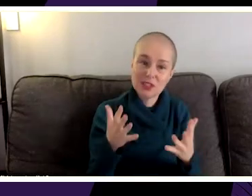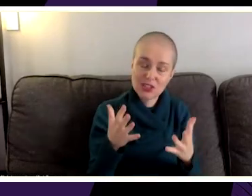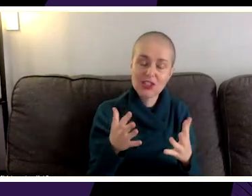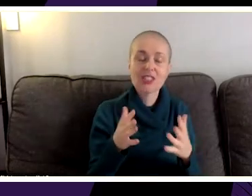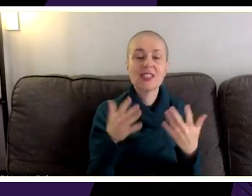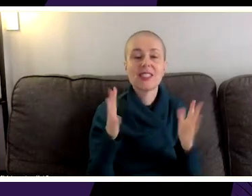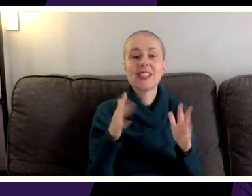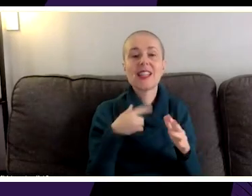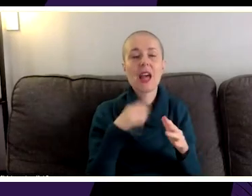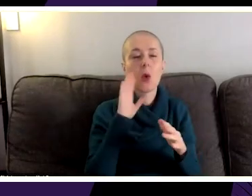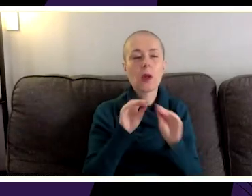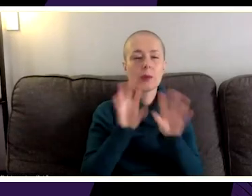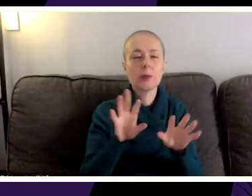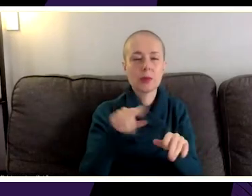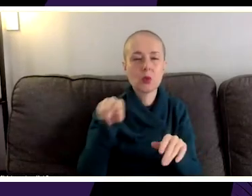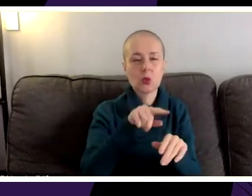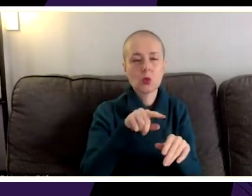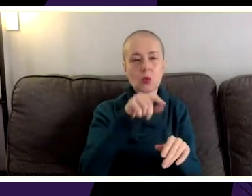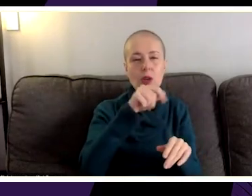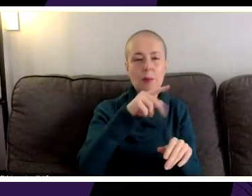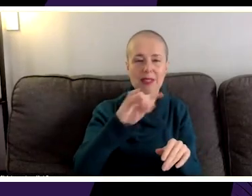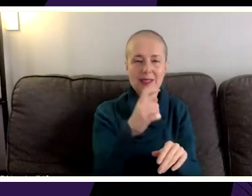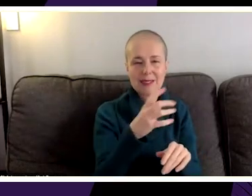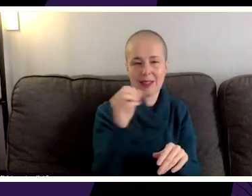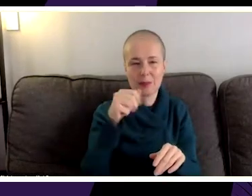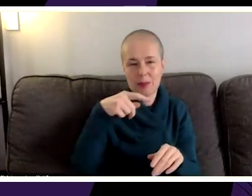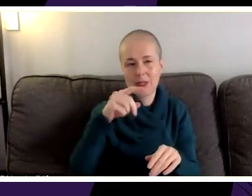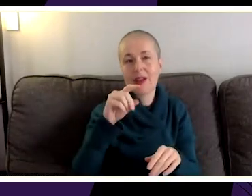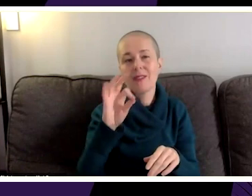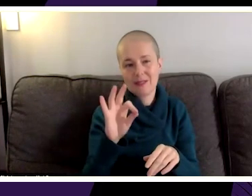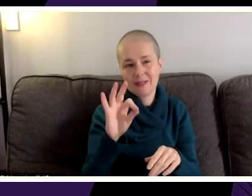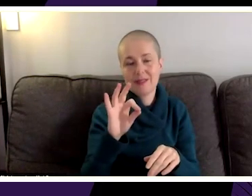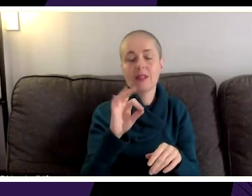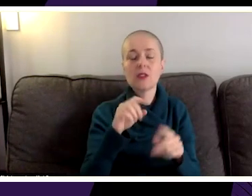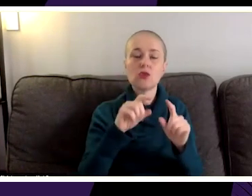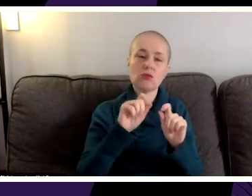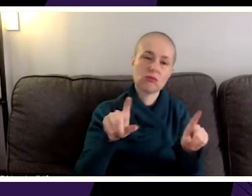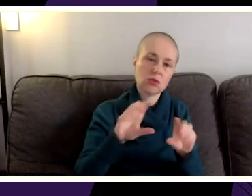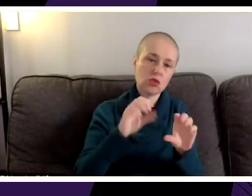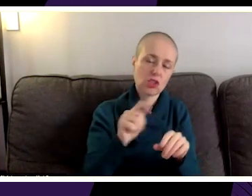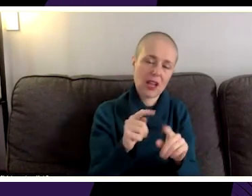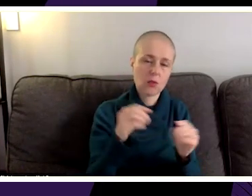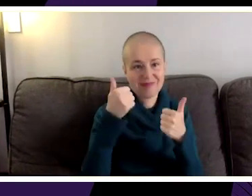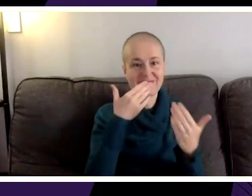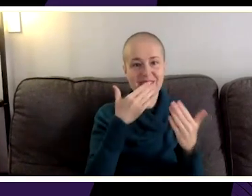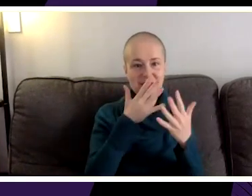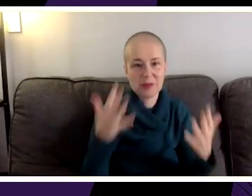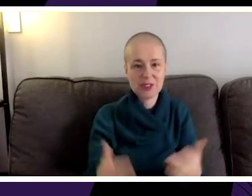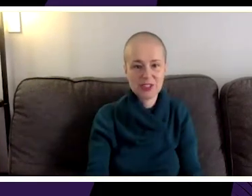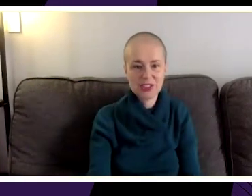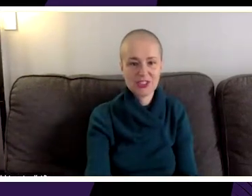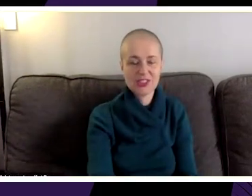the appendix and PDF version of these slides in the chat for anyone who's interested in a deeper dive of this project. Thank you so much. Thank